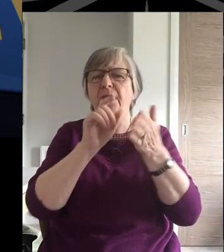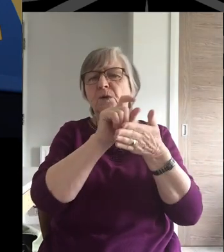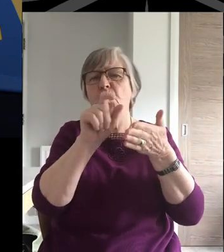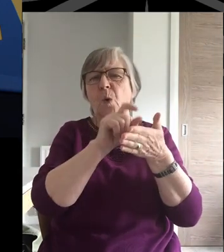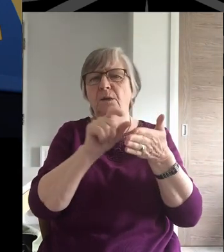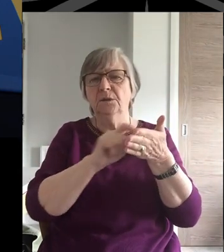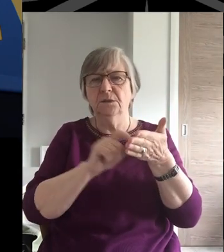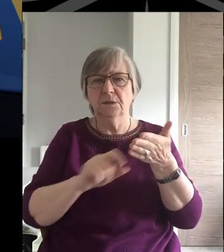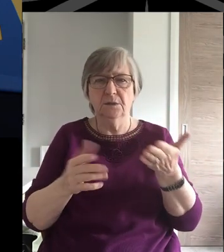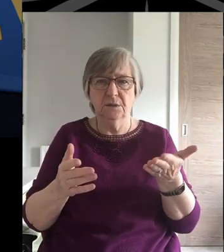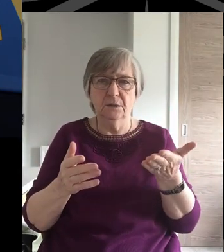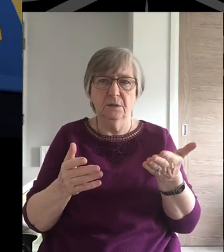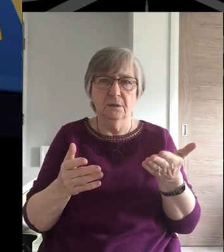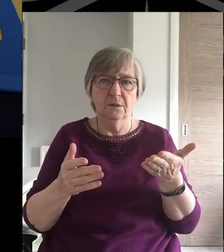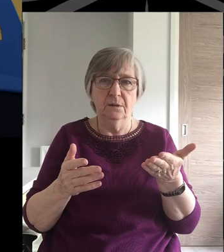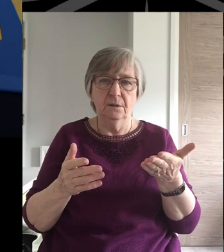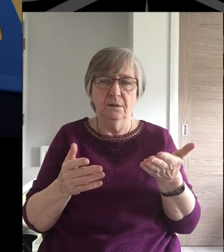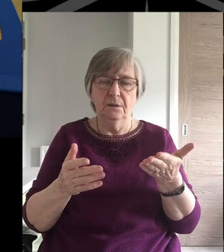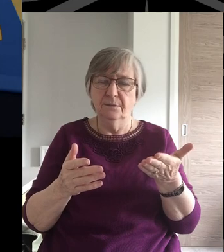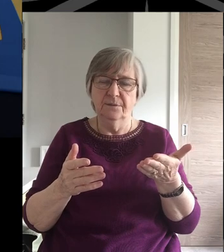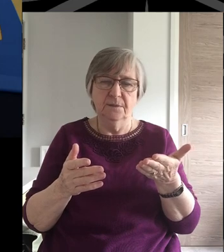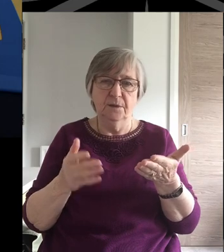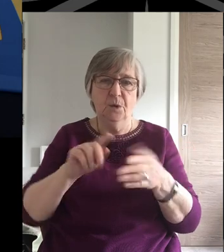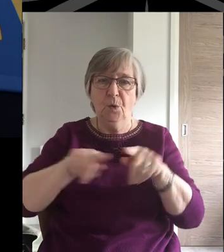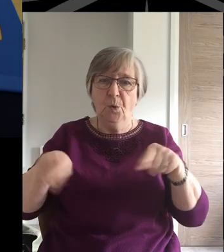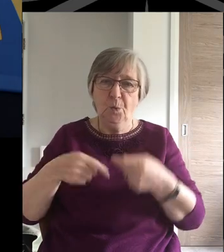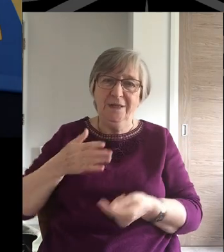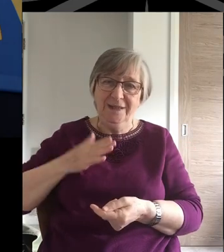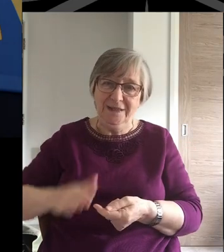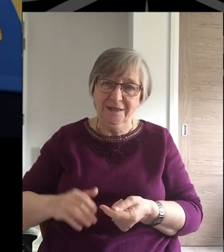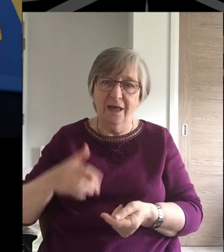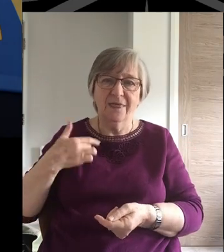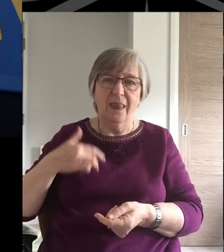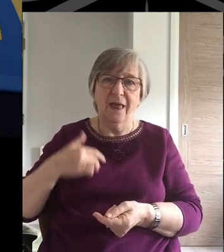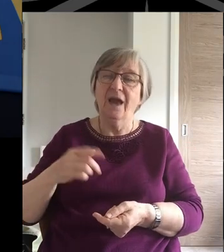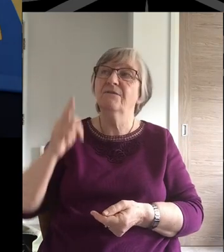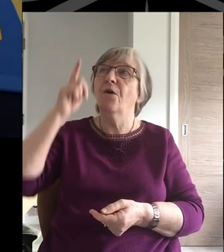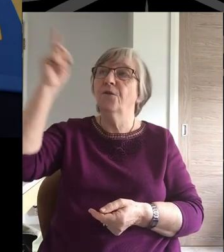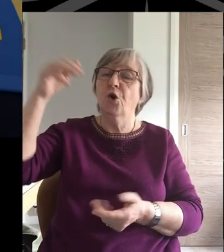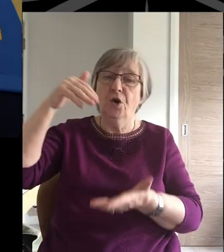wow. But the life of God in the here and now.